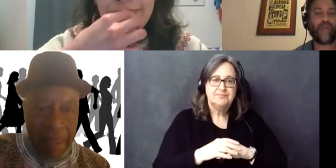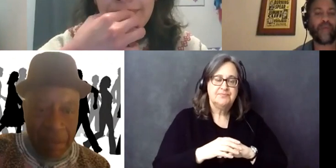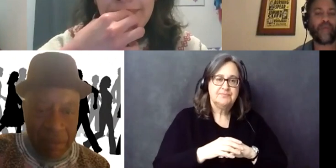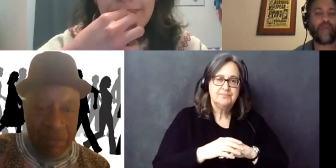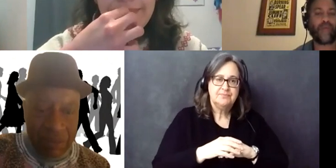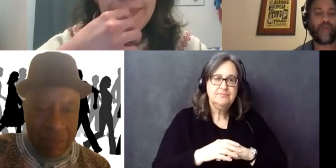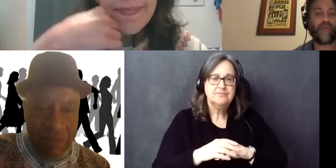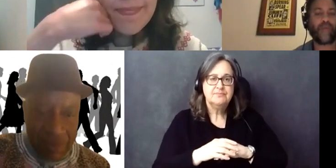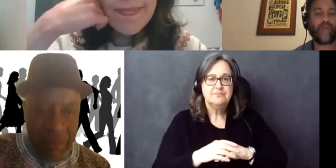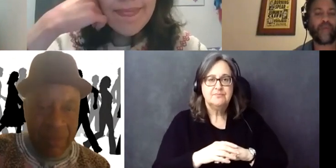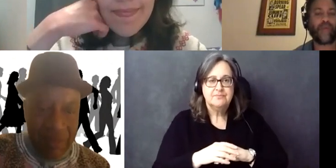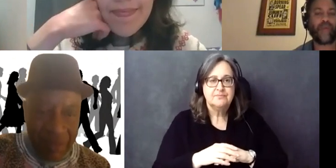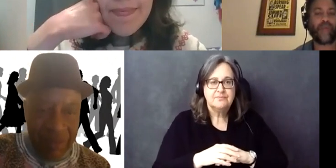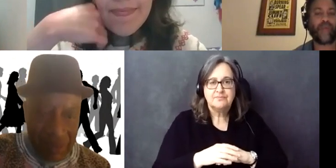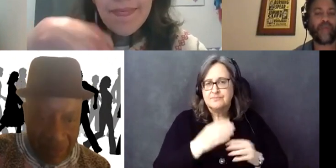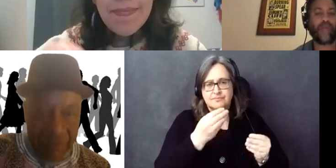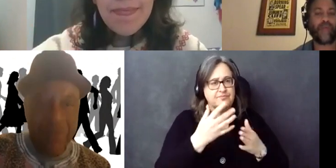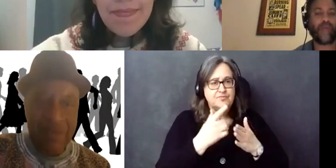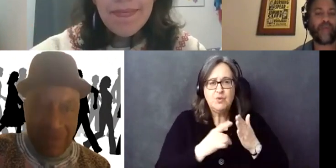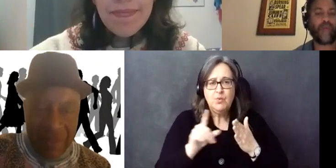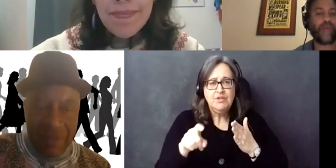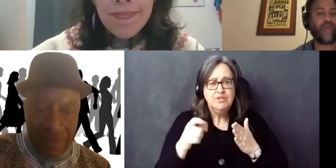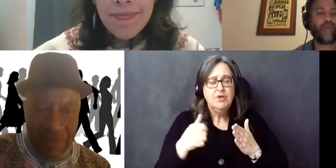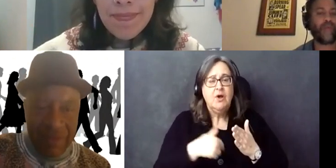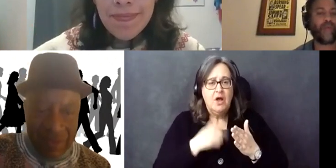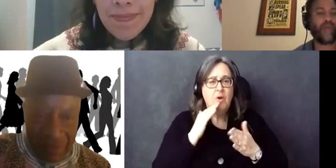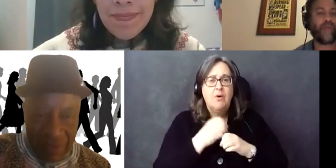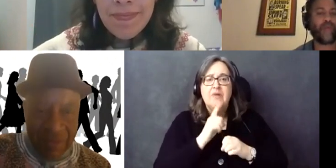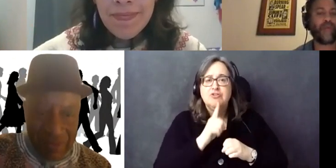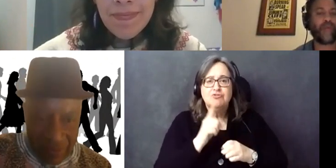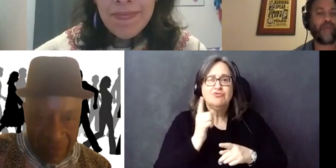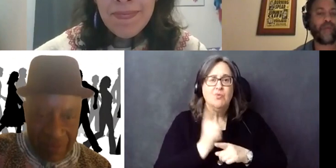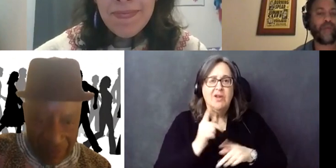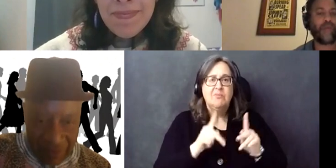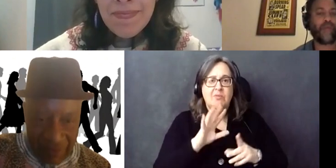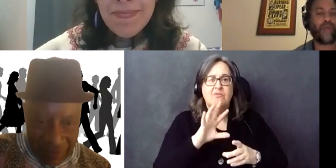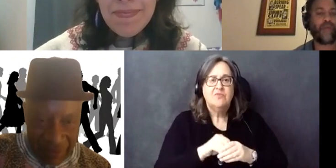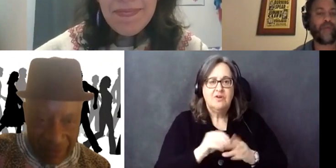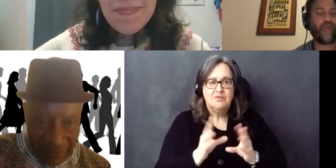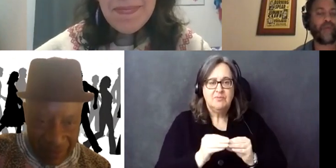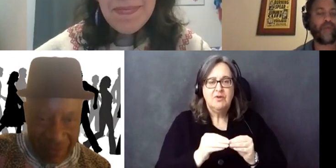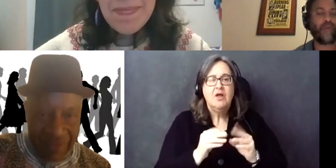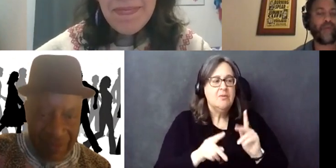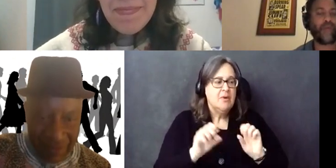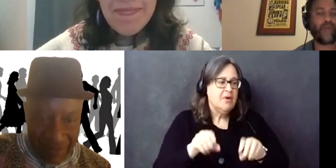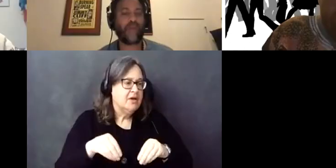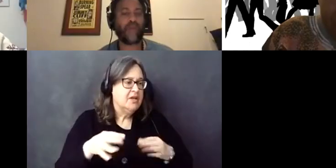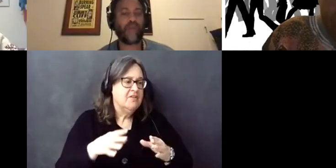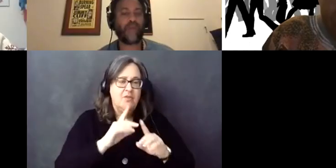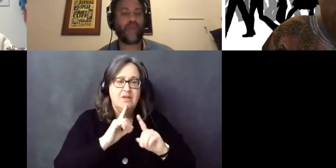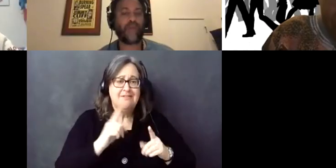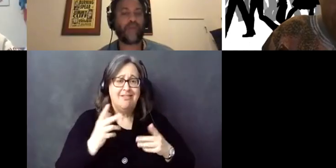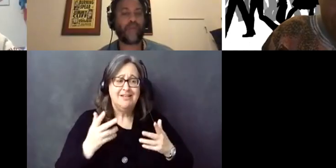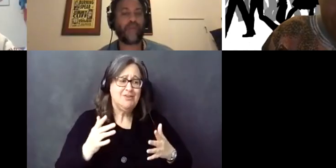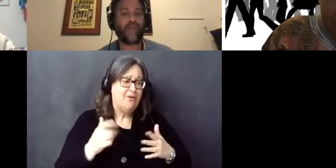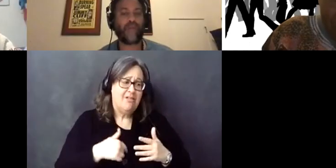and tell me what you need, and I can make sure that we get the right people that can get you the answers at the meeting. That's all, guys.